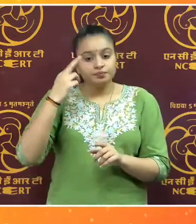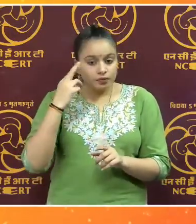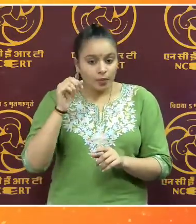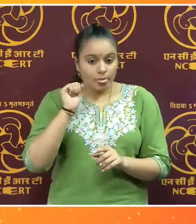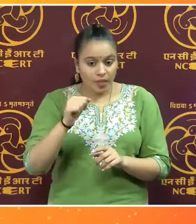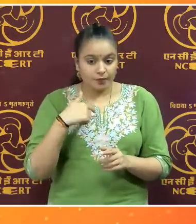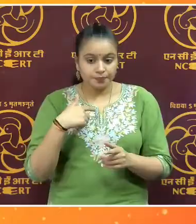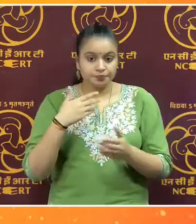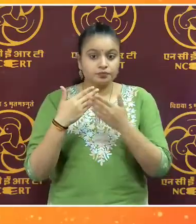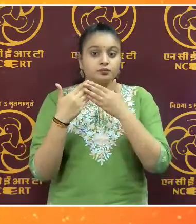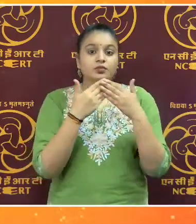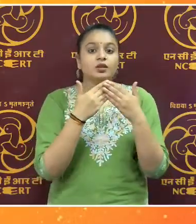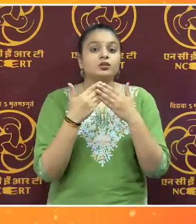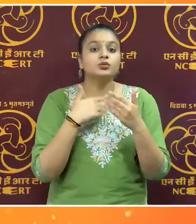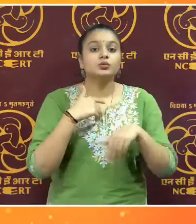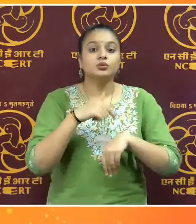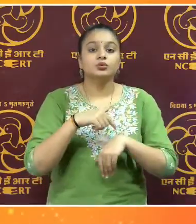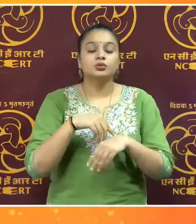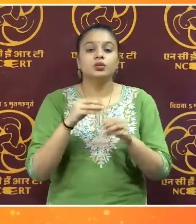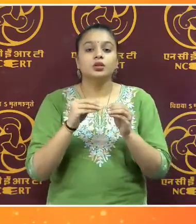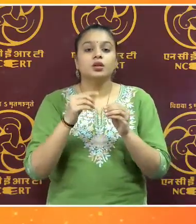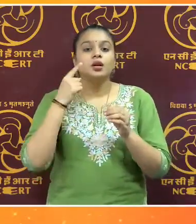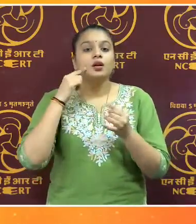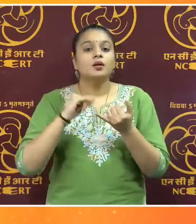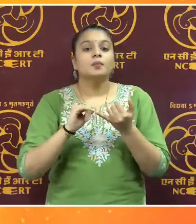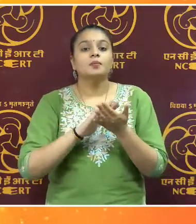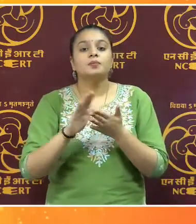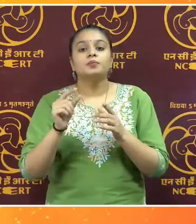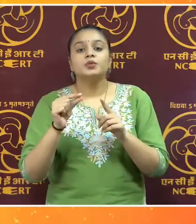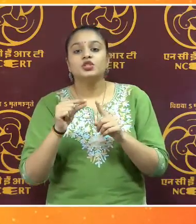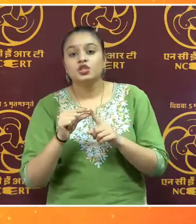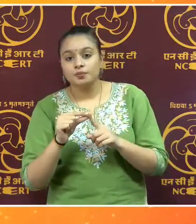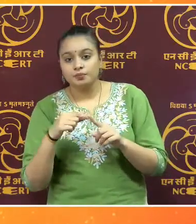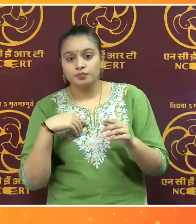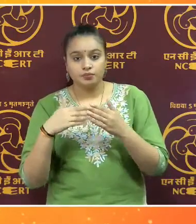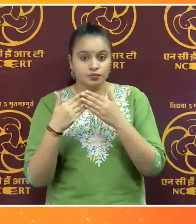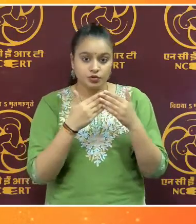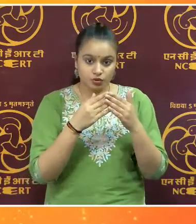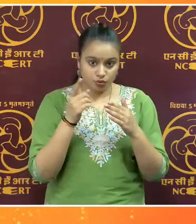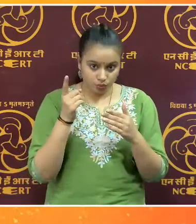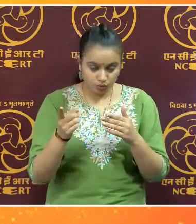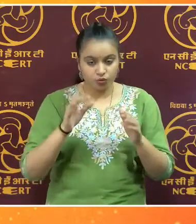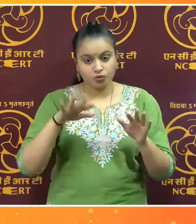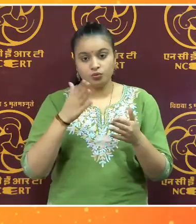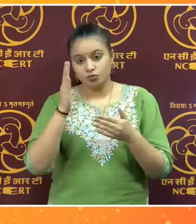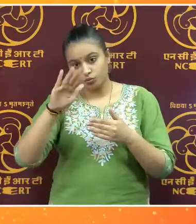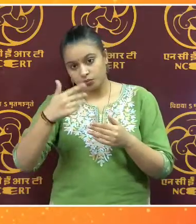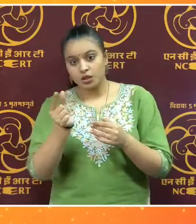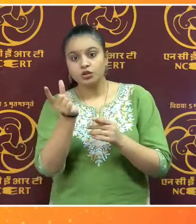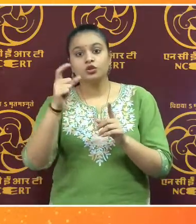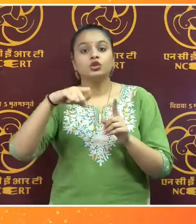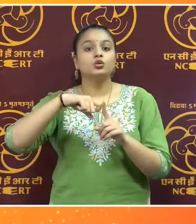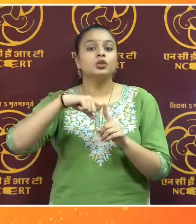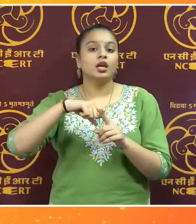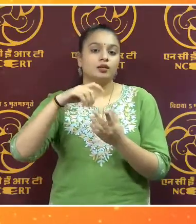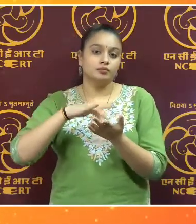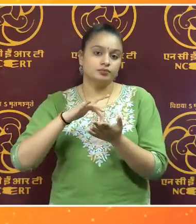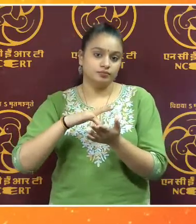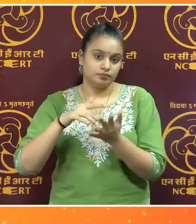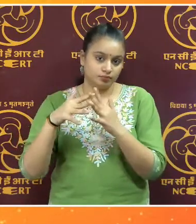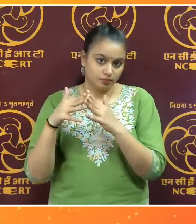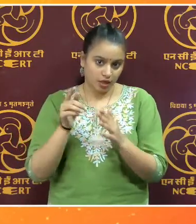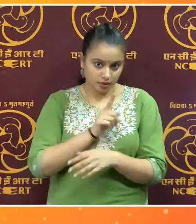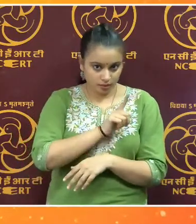has done his schooling from Bishop's Cotton School, Shimla. Later he went to UK for his further studies, and